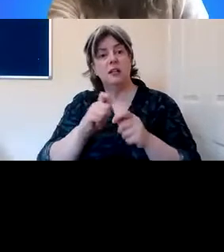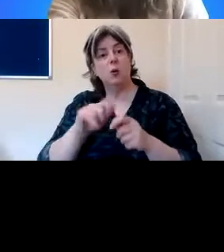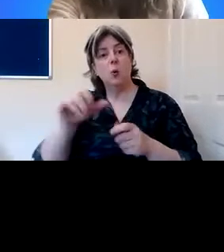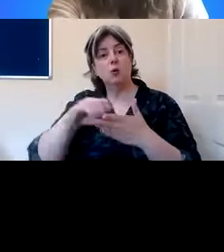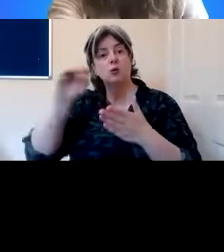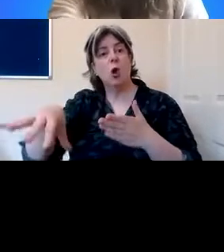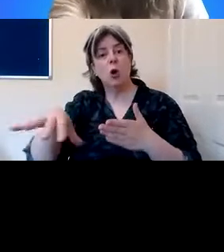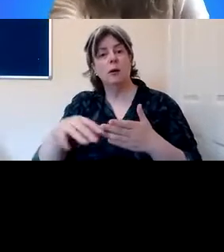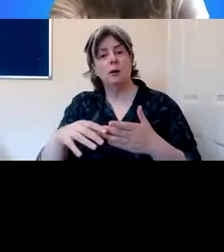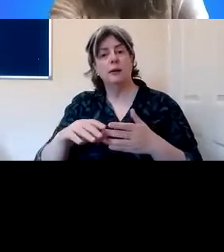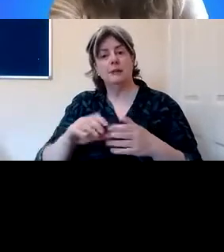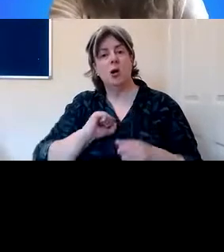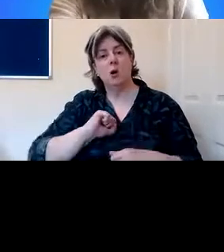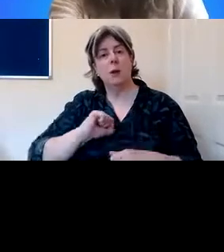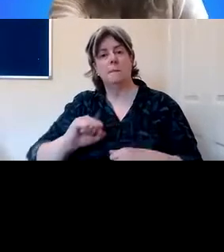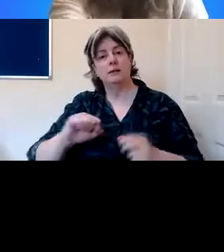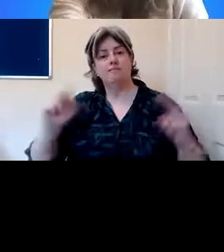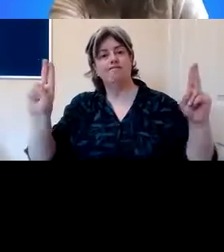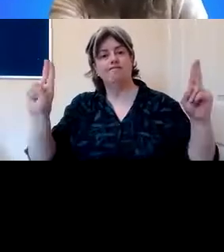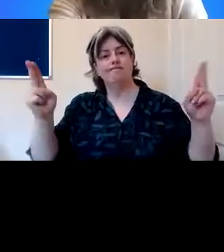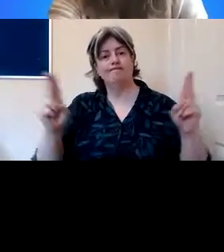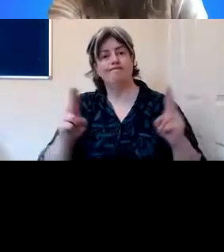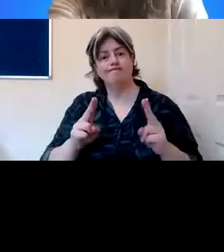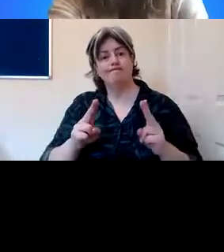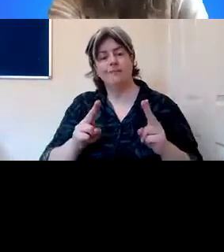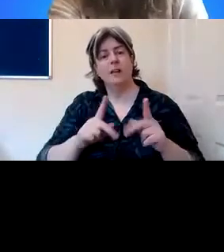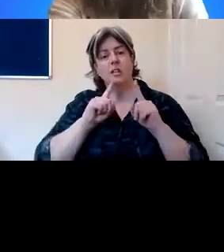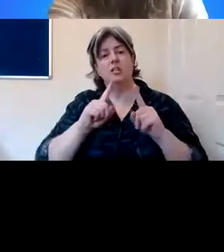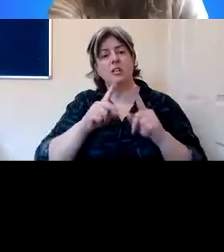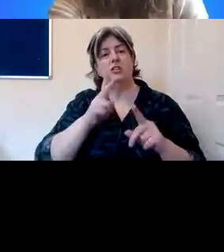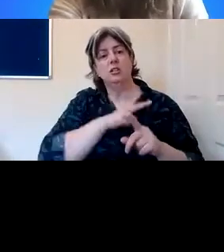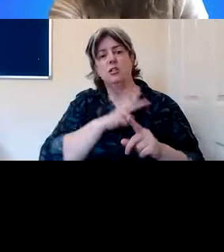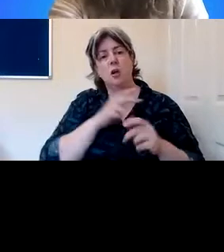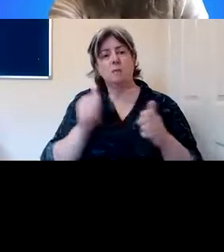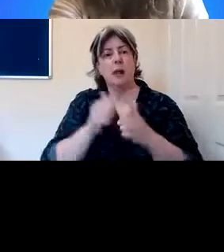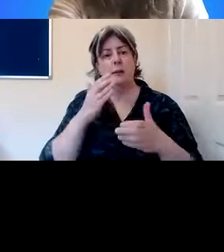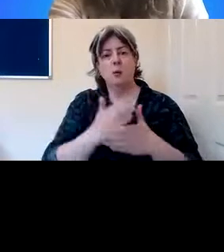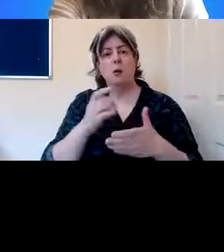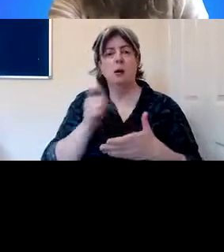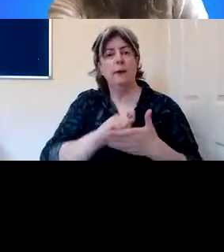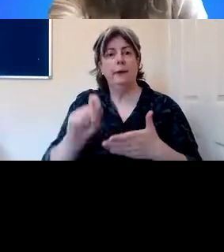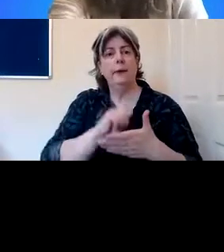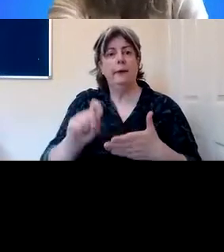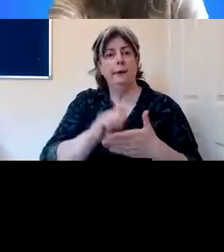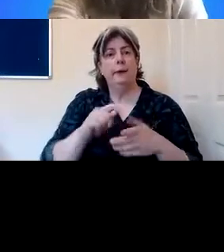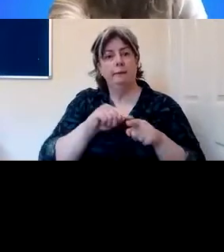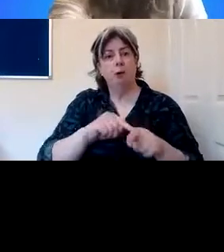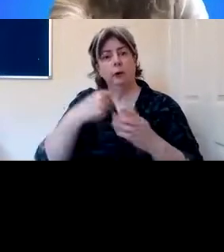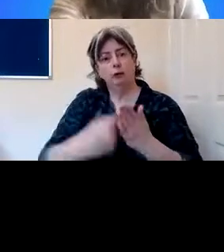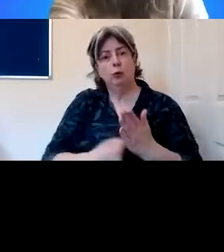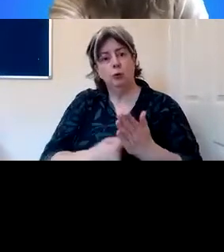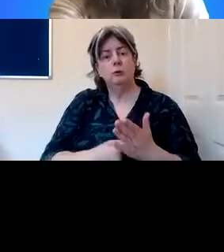reducing the amount of administration and bureaucracy that teaching staff have to do. You can't get away from some of it. There has to be